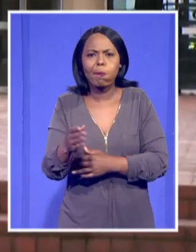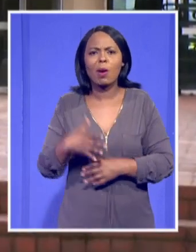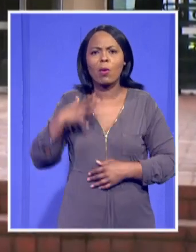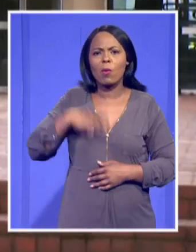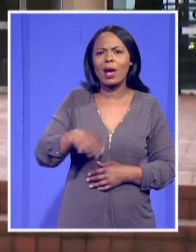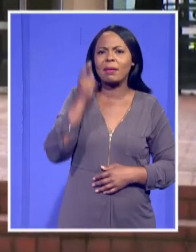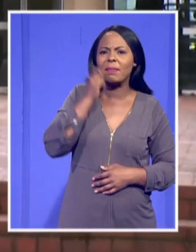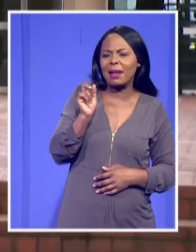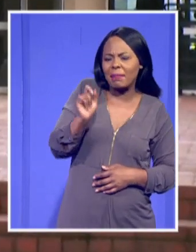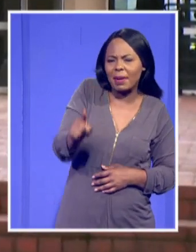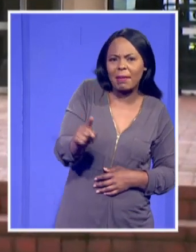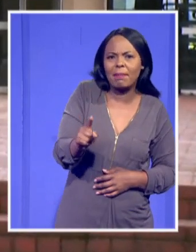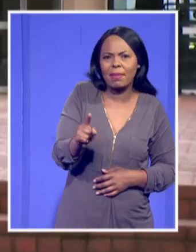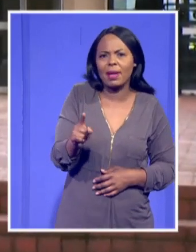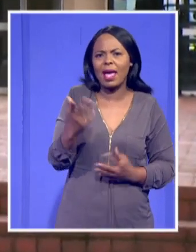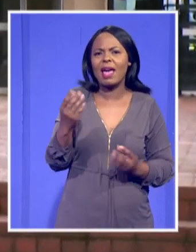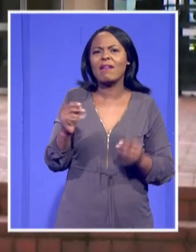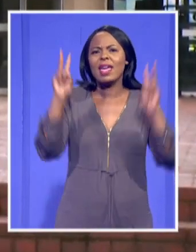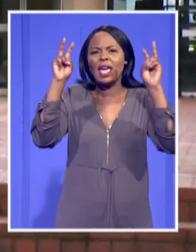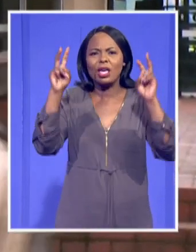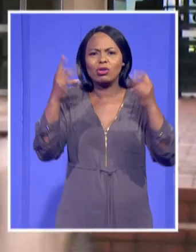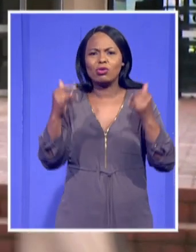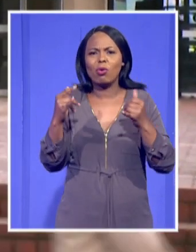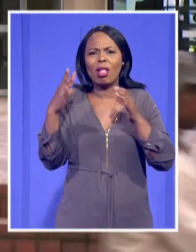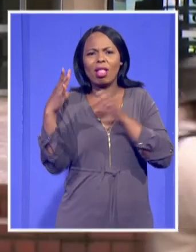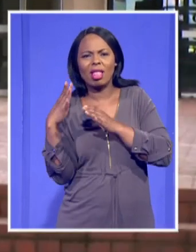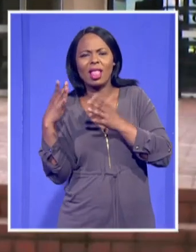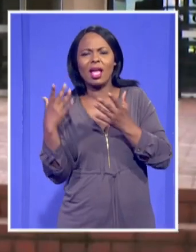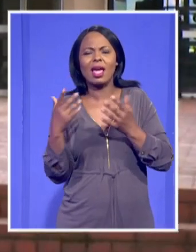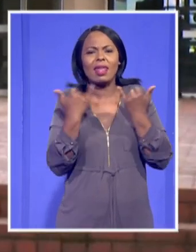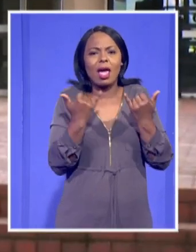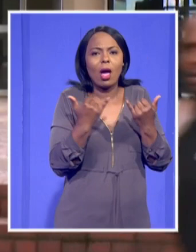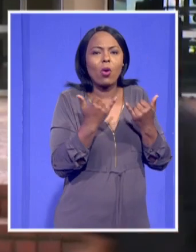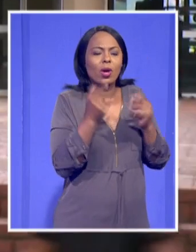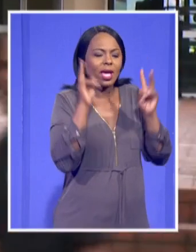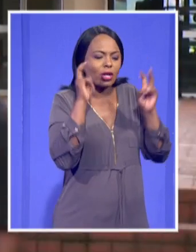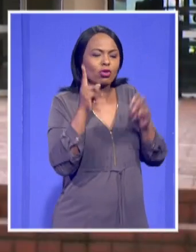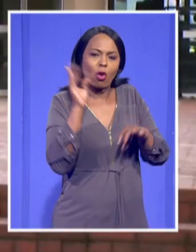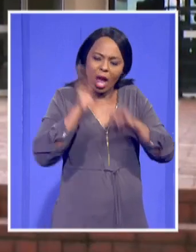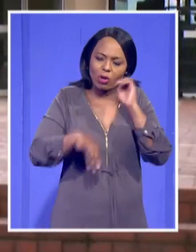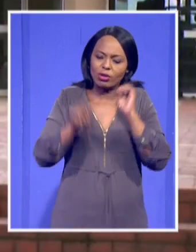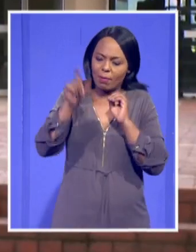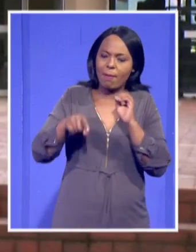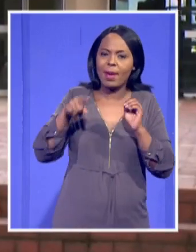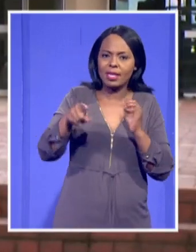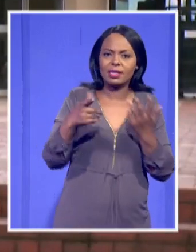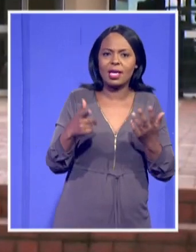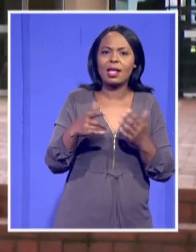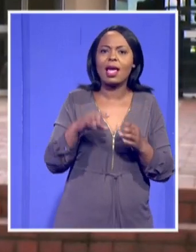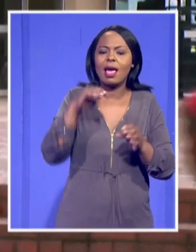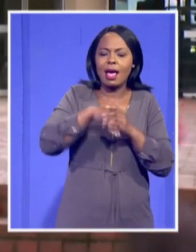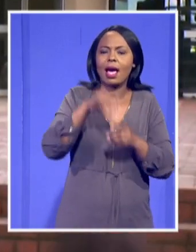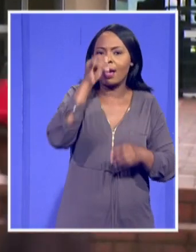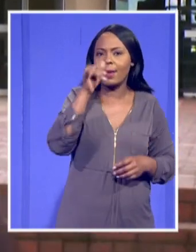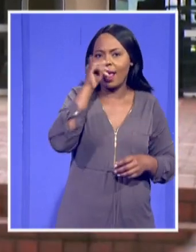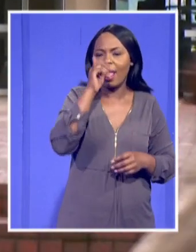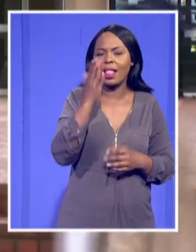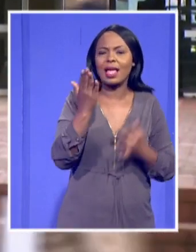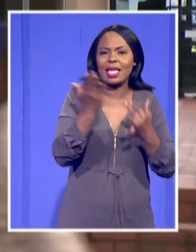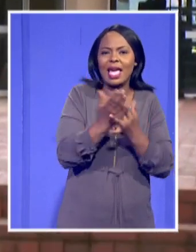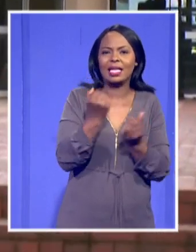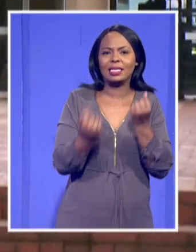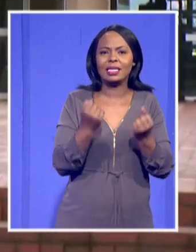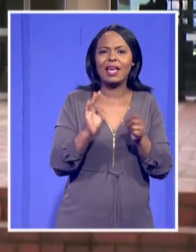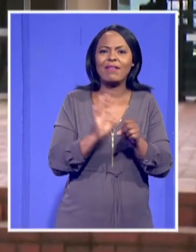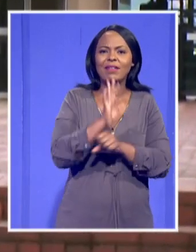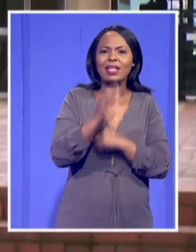that has got all kinds of issues to deal with? Right now we're dealing with an accused person in a criminal case that carries a 15-year